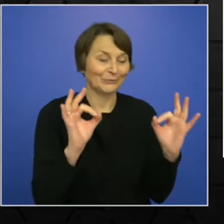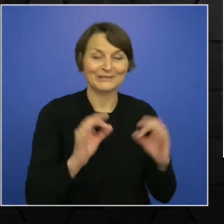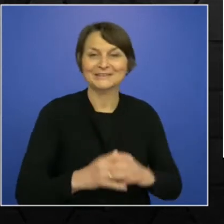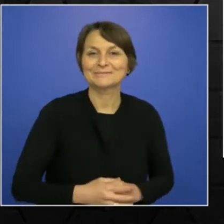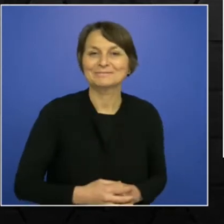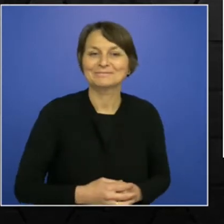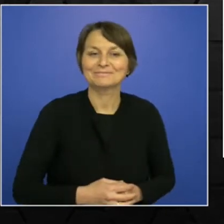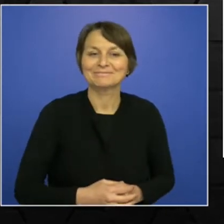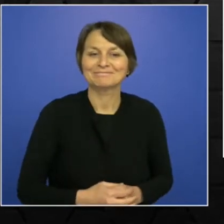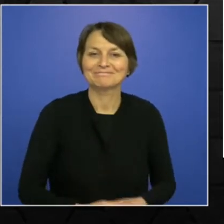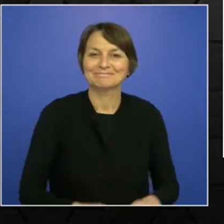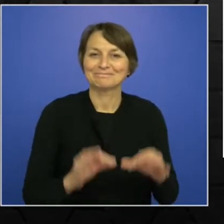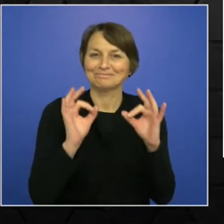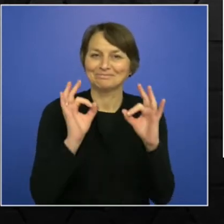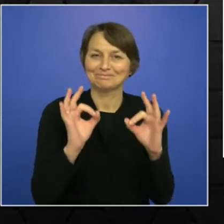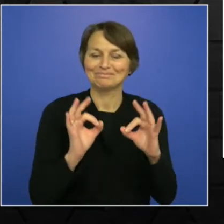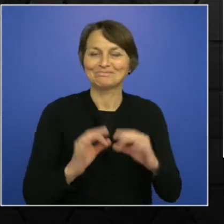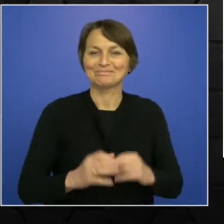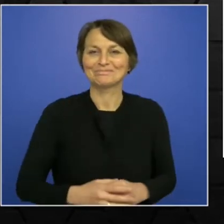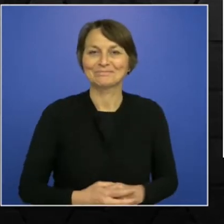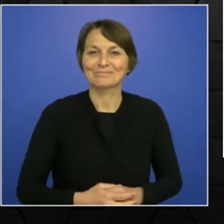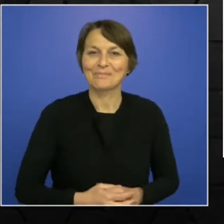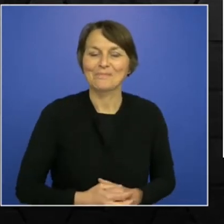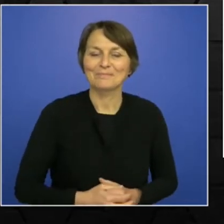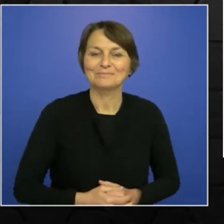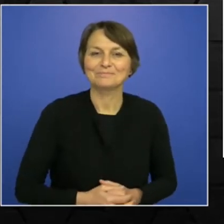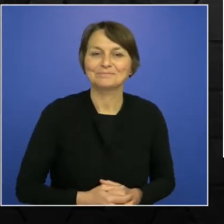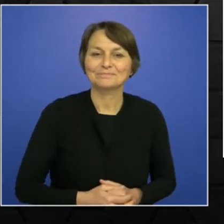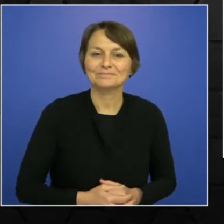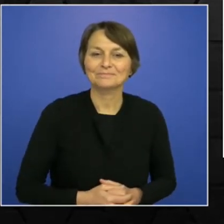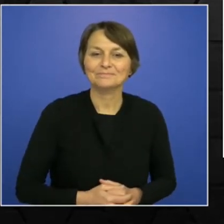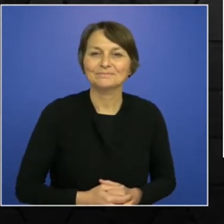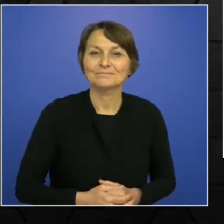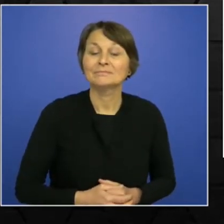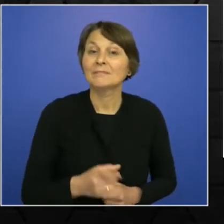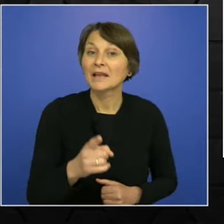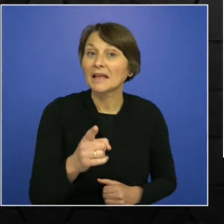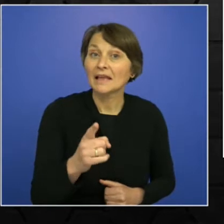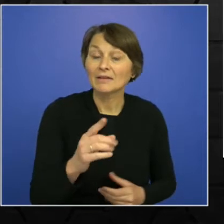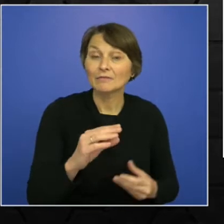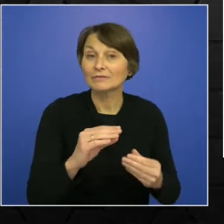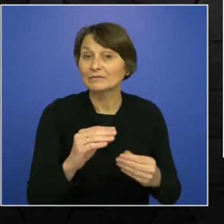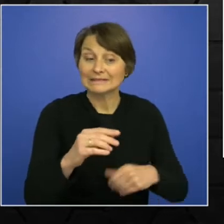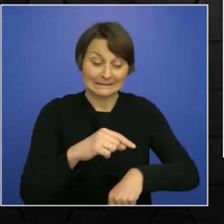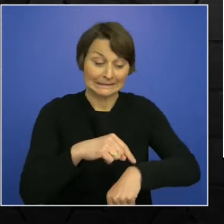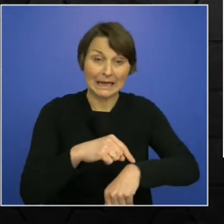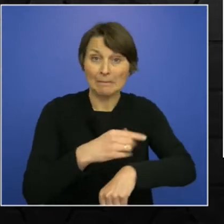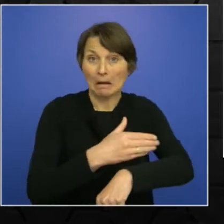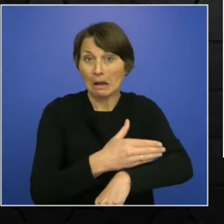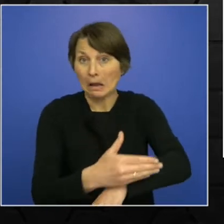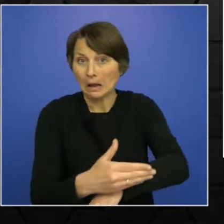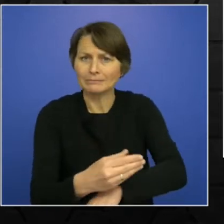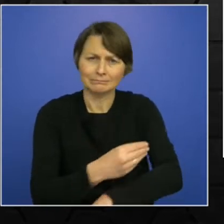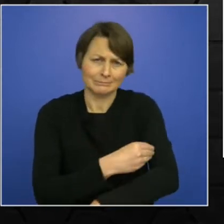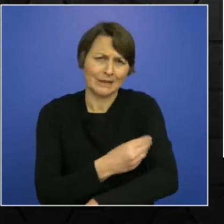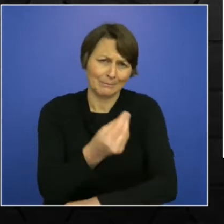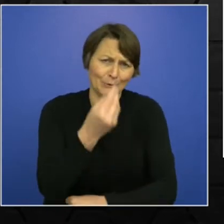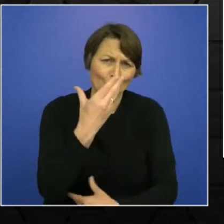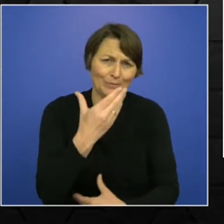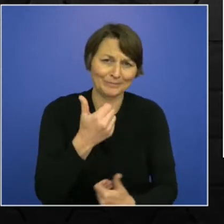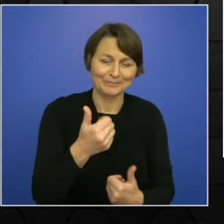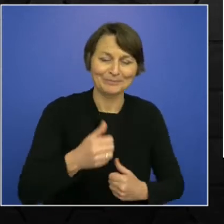All right, so we are all set. Do let me know if I'm running out of the time limit or something. So I target to finish off in